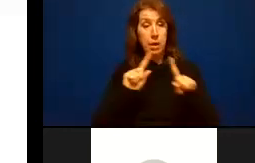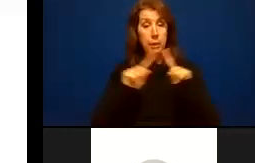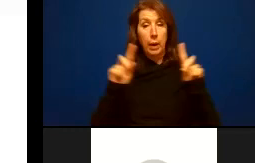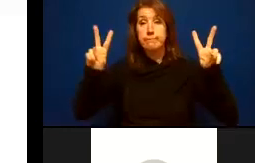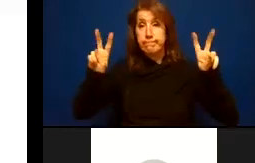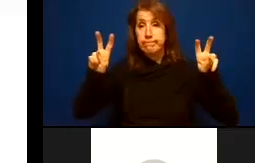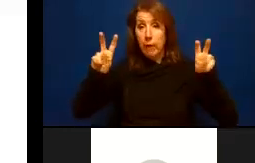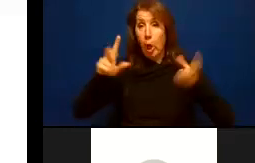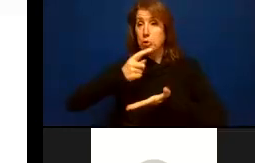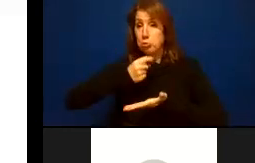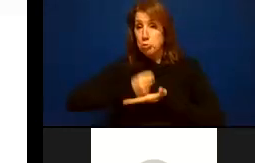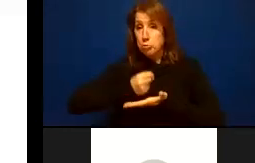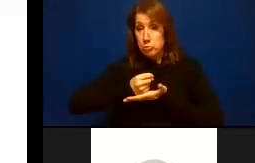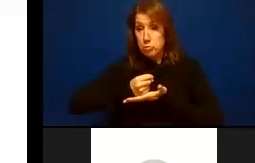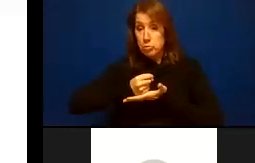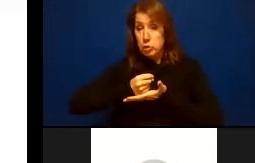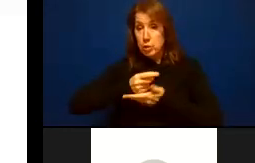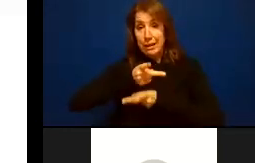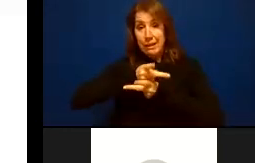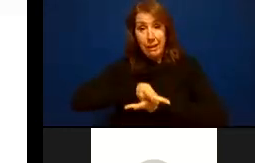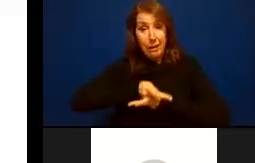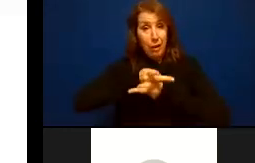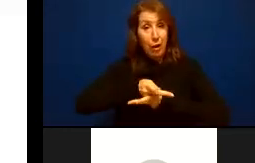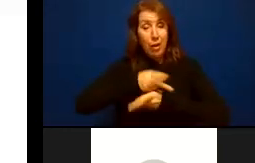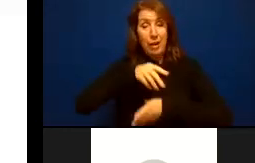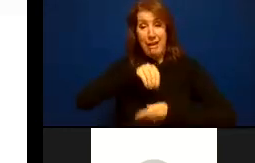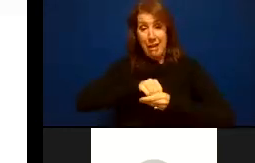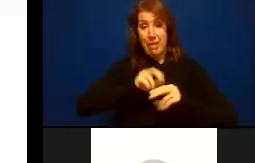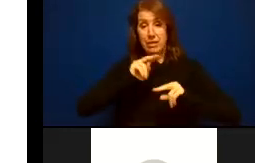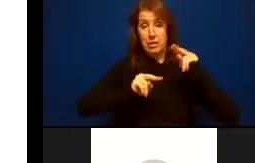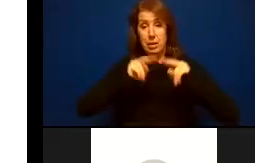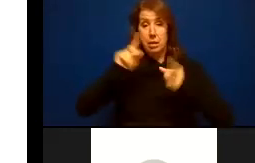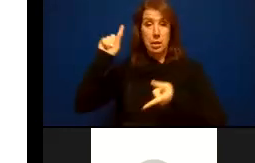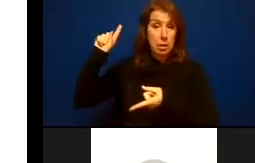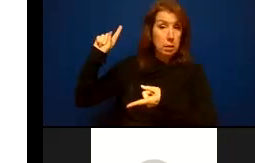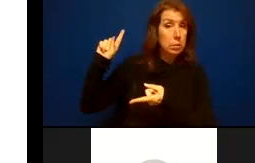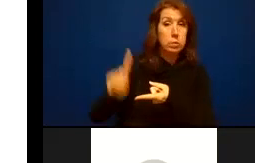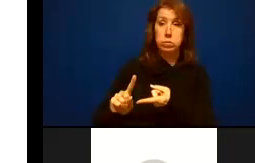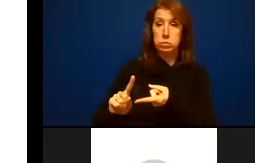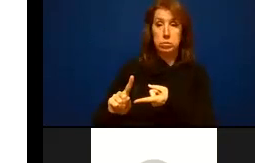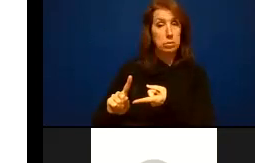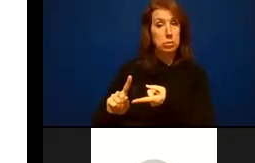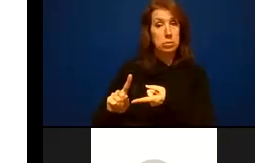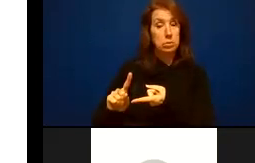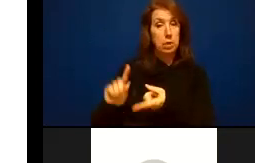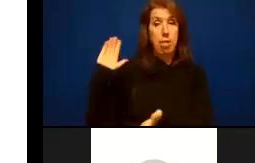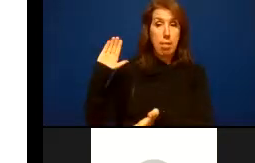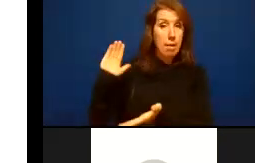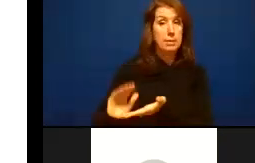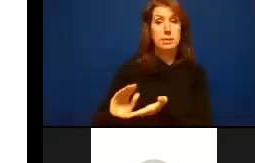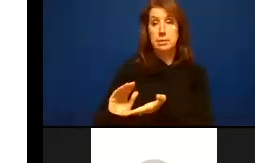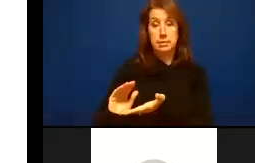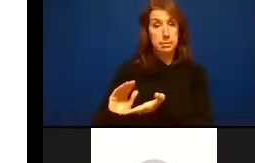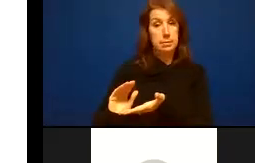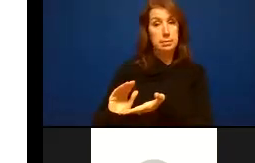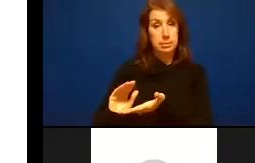people are getting in these facilities, I think has diminished very significantly in many of these